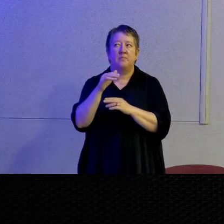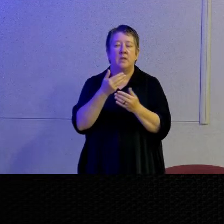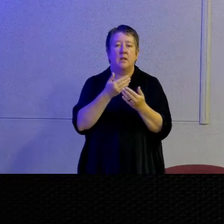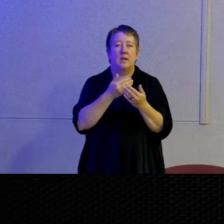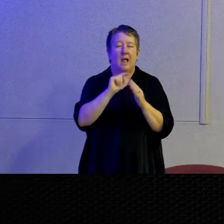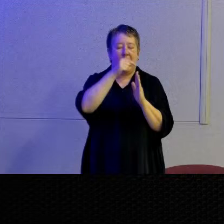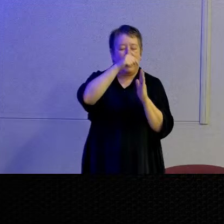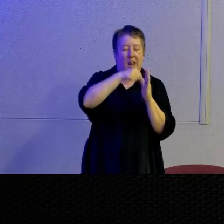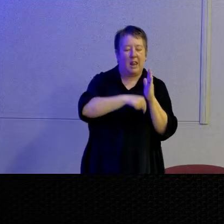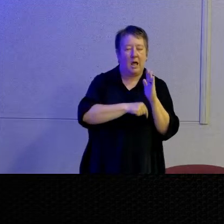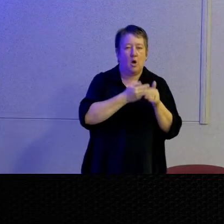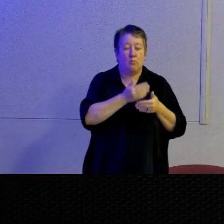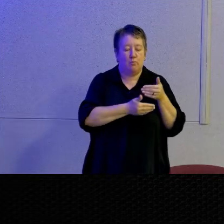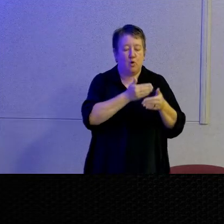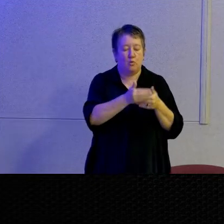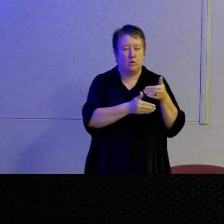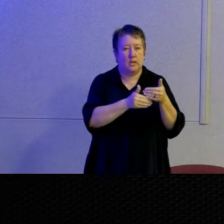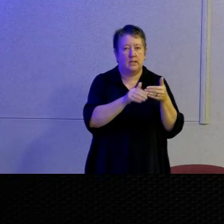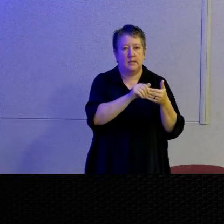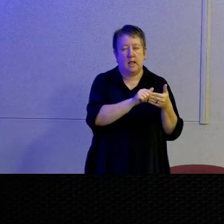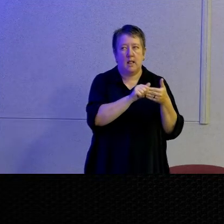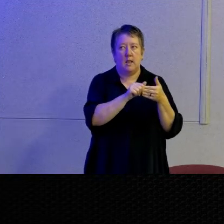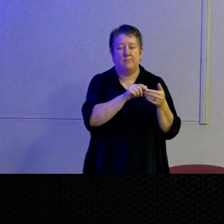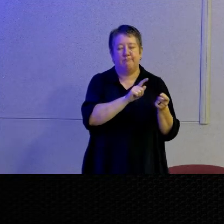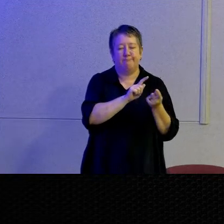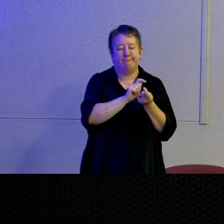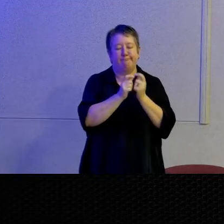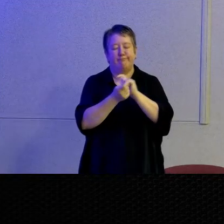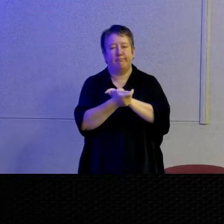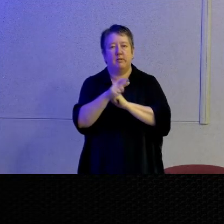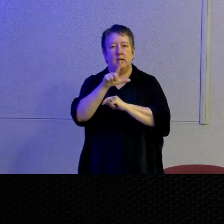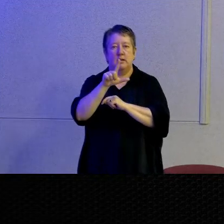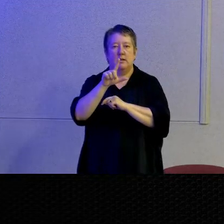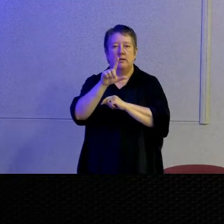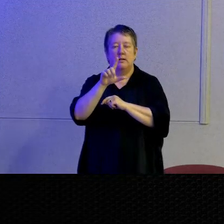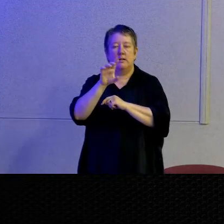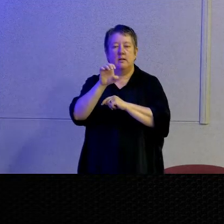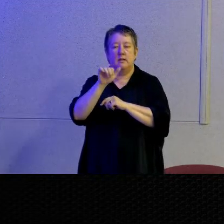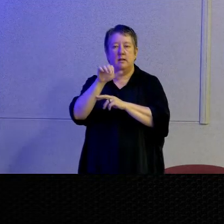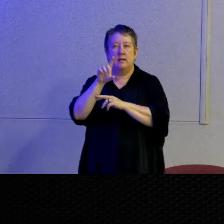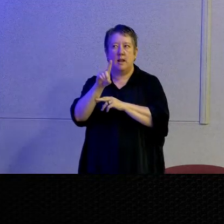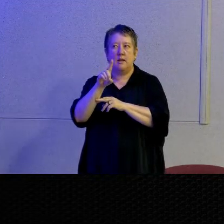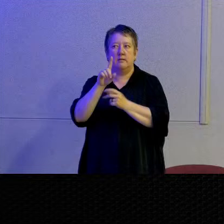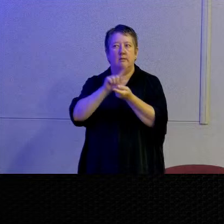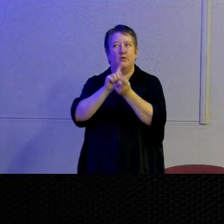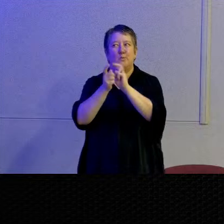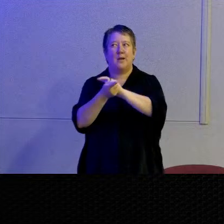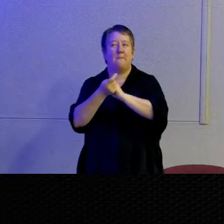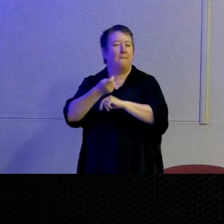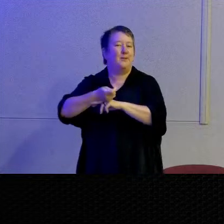process, lead-208, isotopically pure, into champagne.